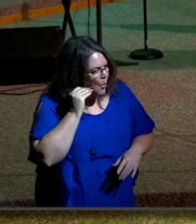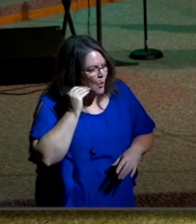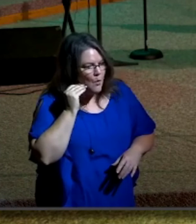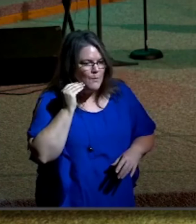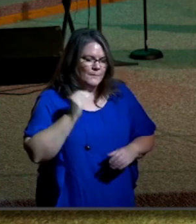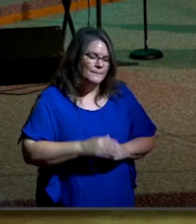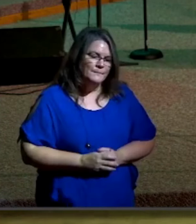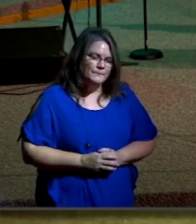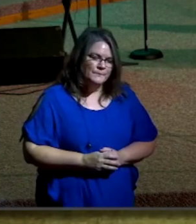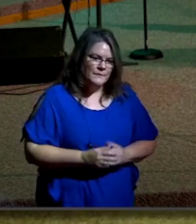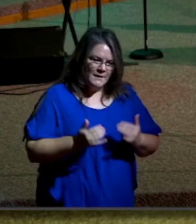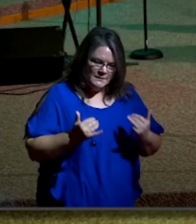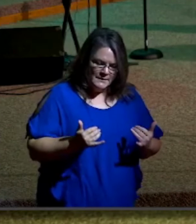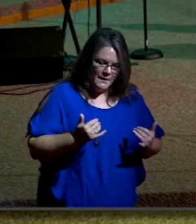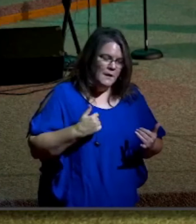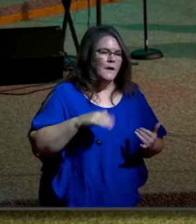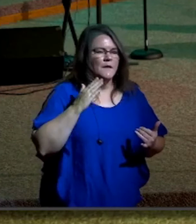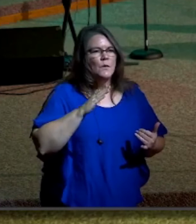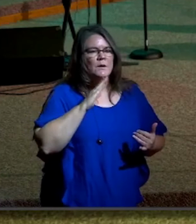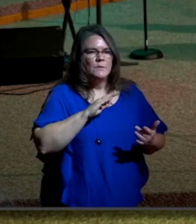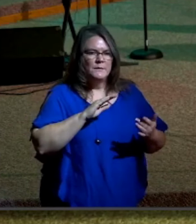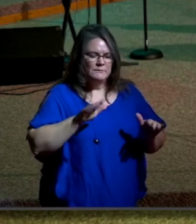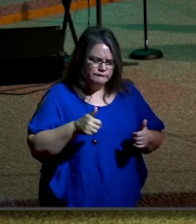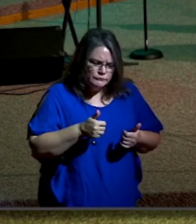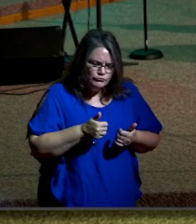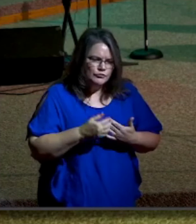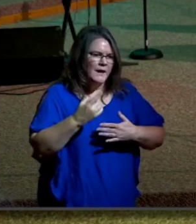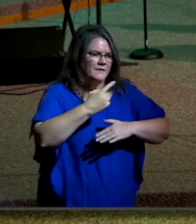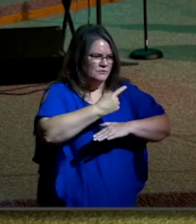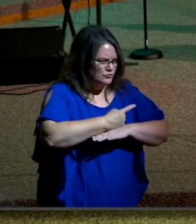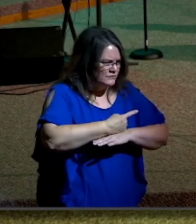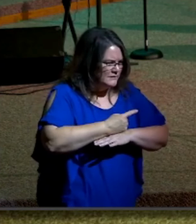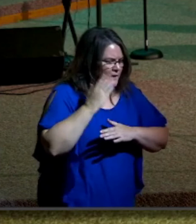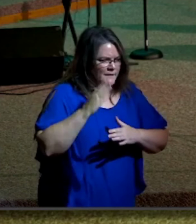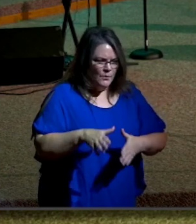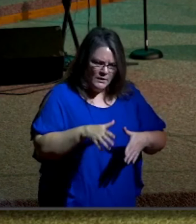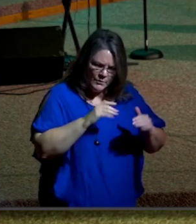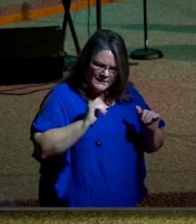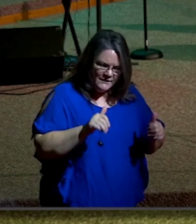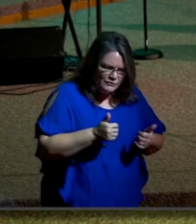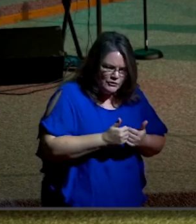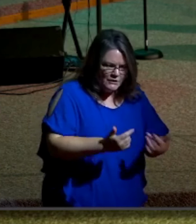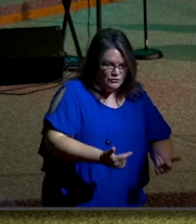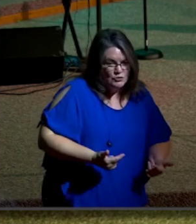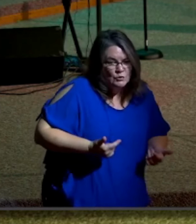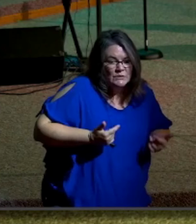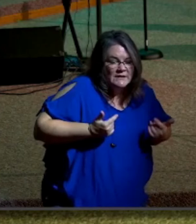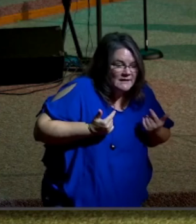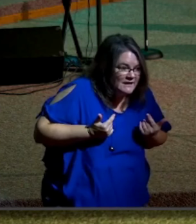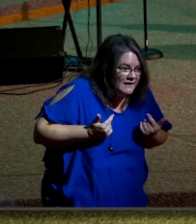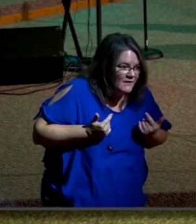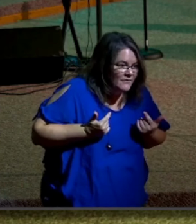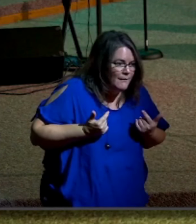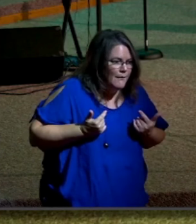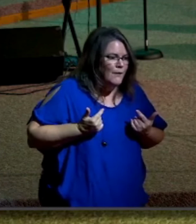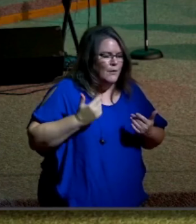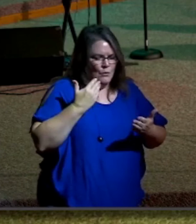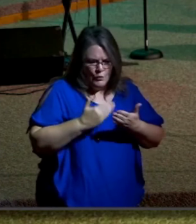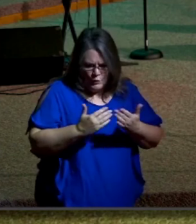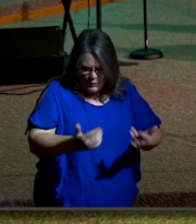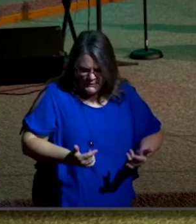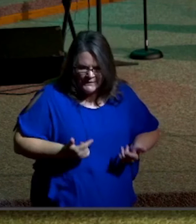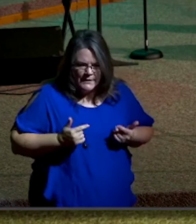that we would be challenged today, that we would leave challenged to live generous lives inspired